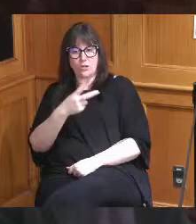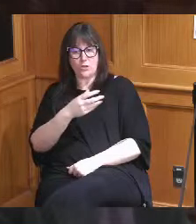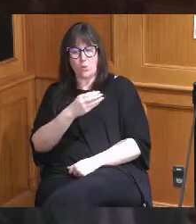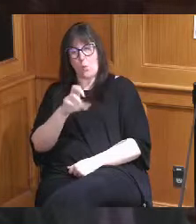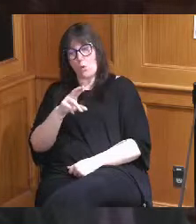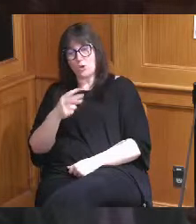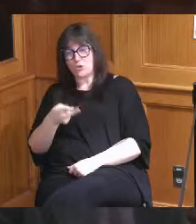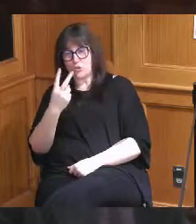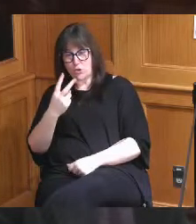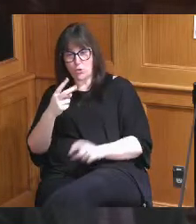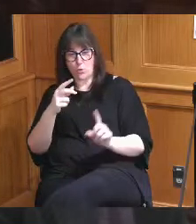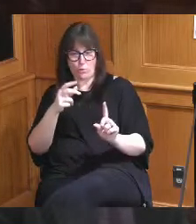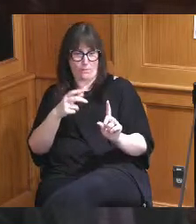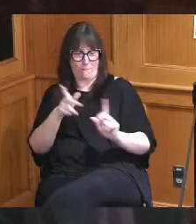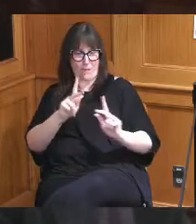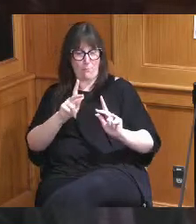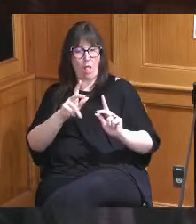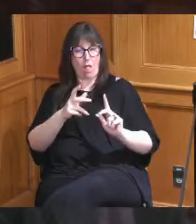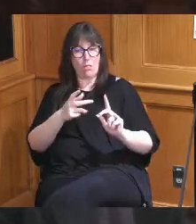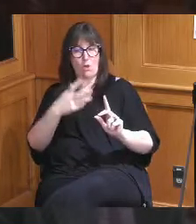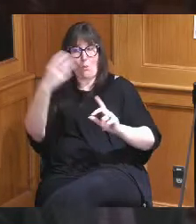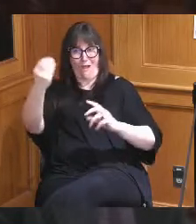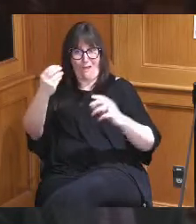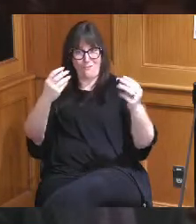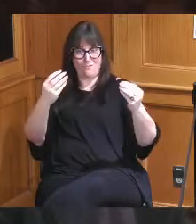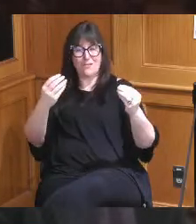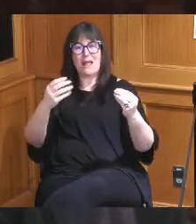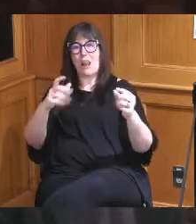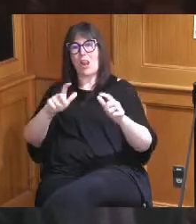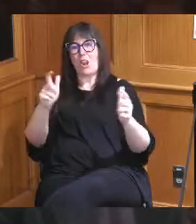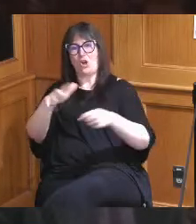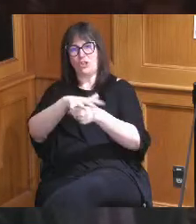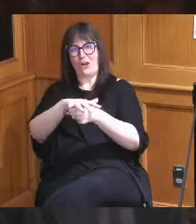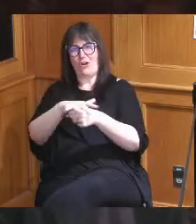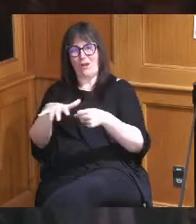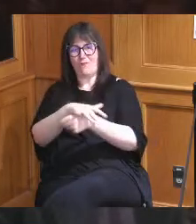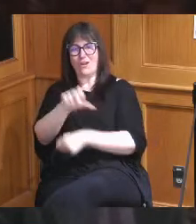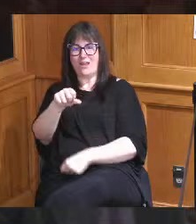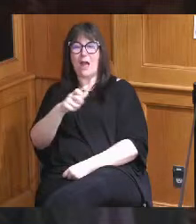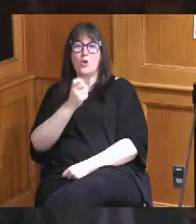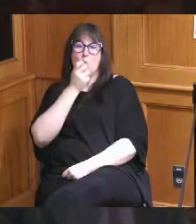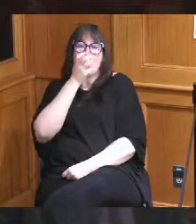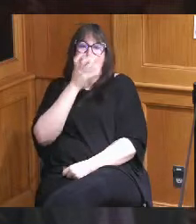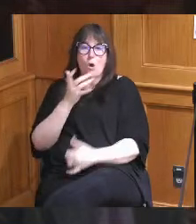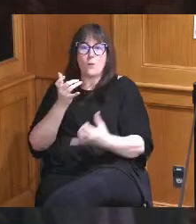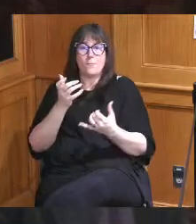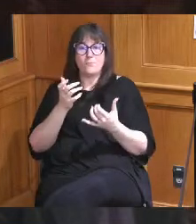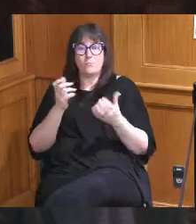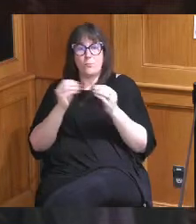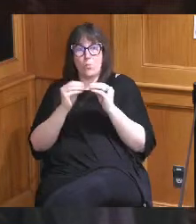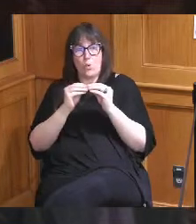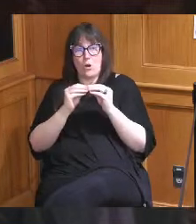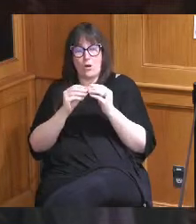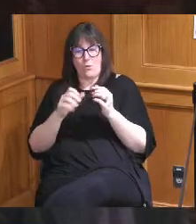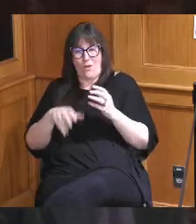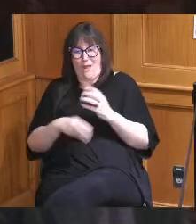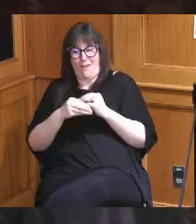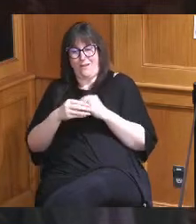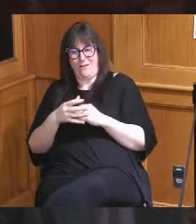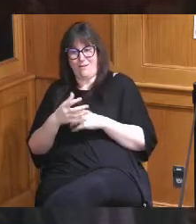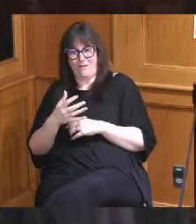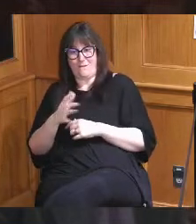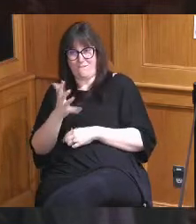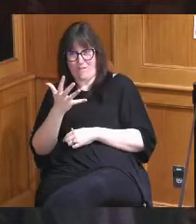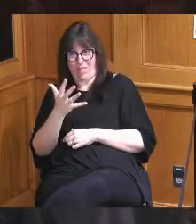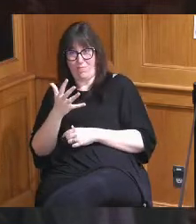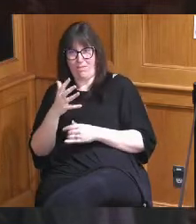they are covering, to your point, a pretty large area. That said, as the weather warms up and we have that additional outreach worker, we have some more flexibility